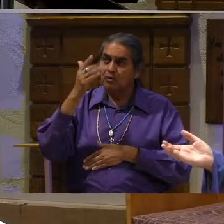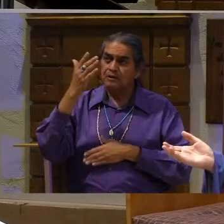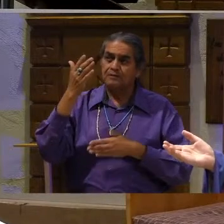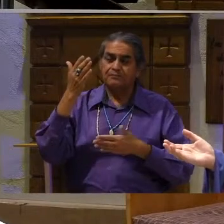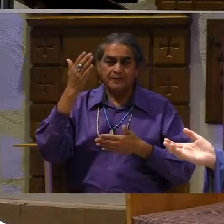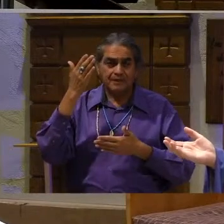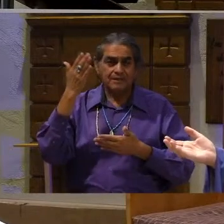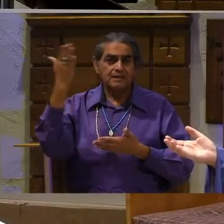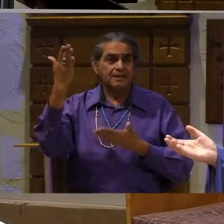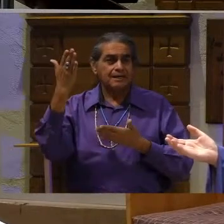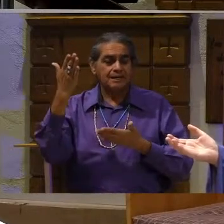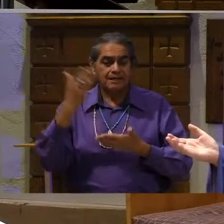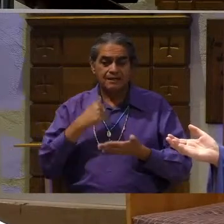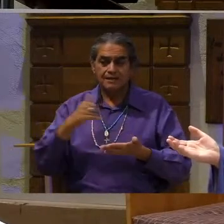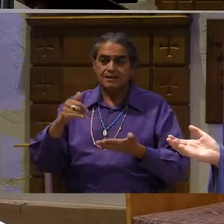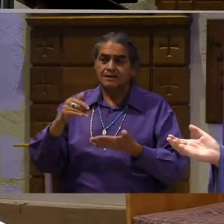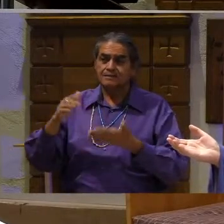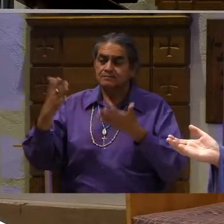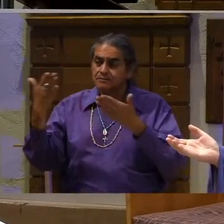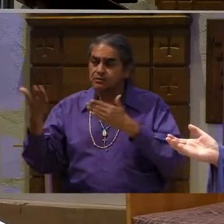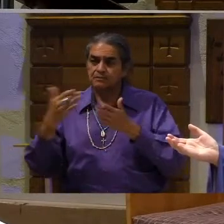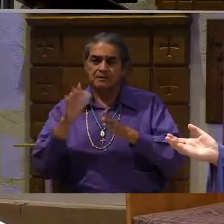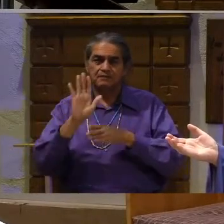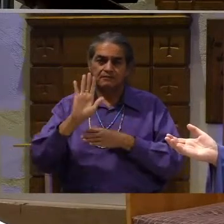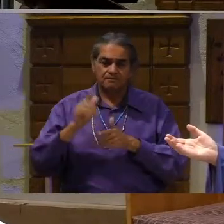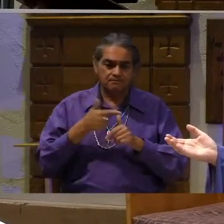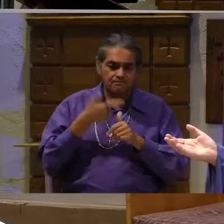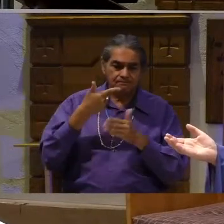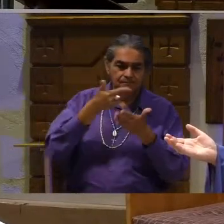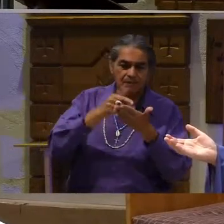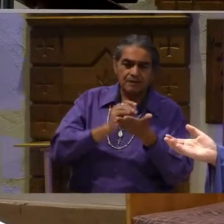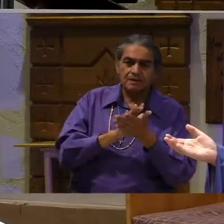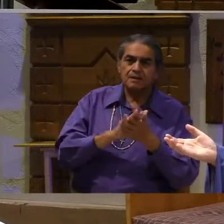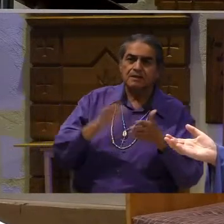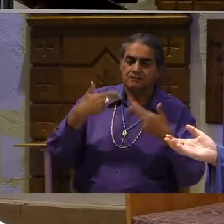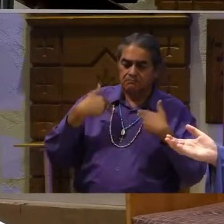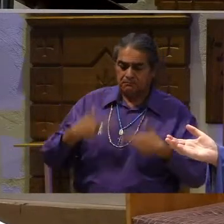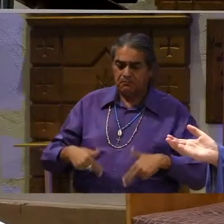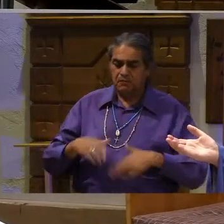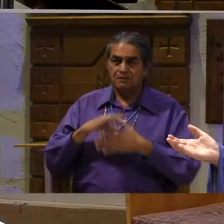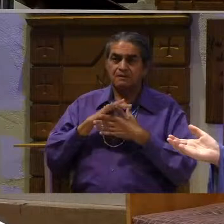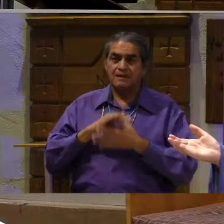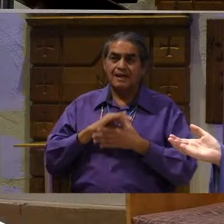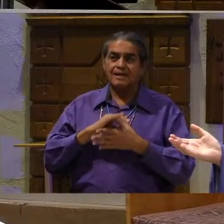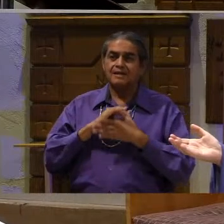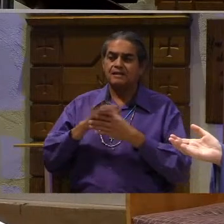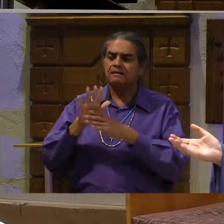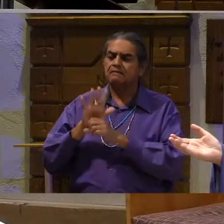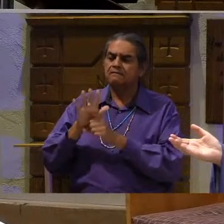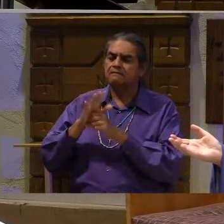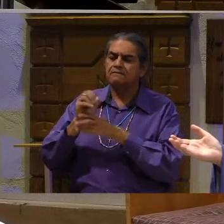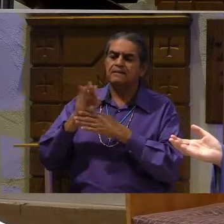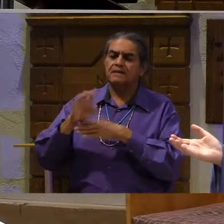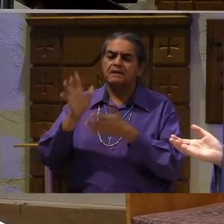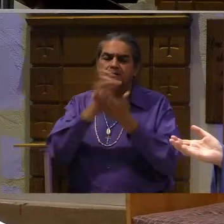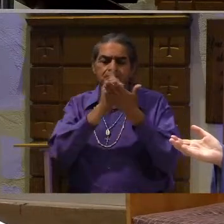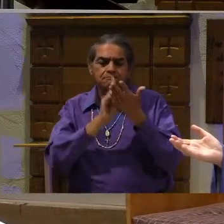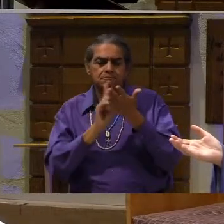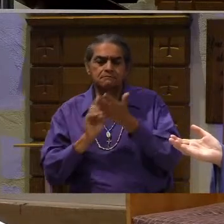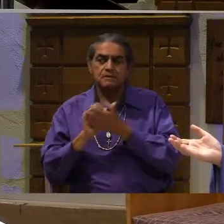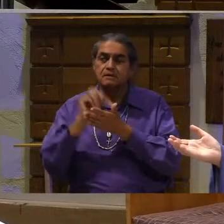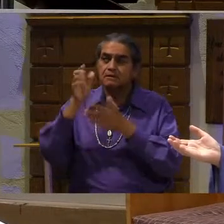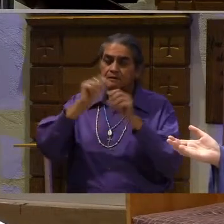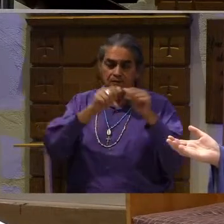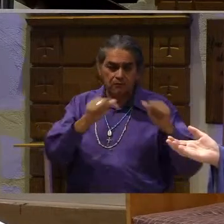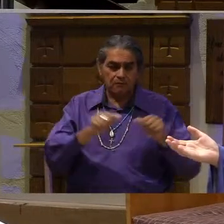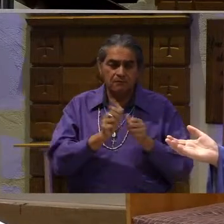assumed at his first coming the lowliness of human flesh. He fulfilled the design you formed long